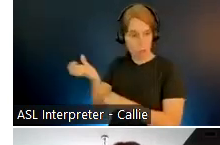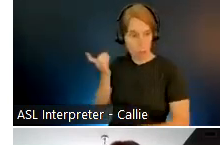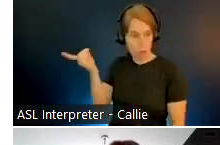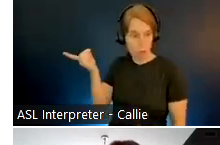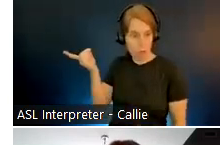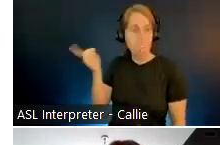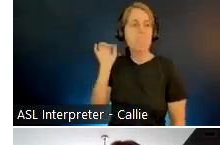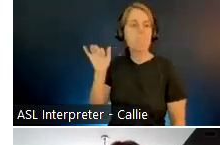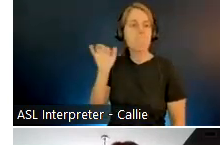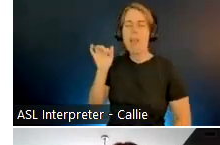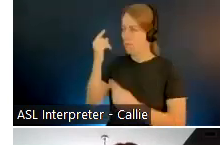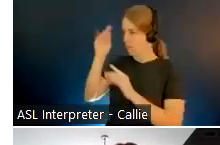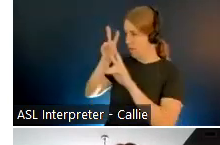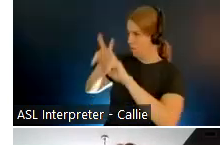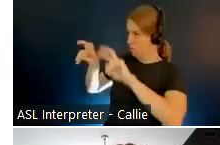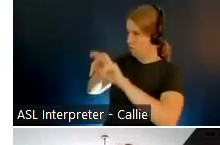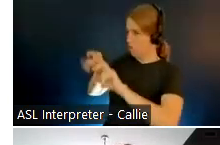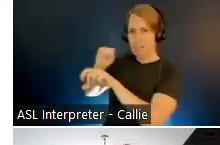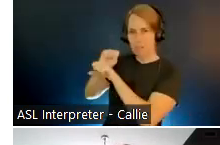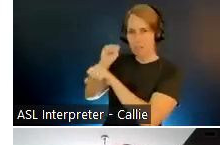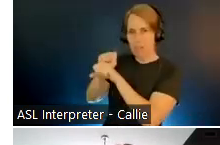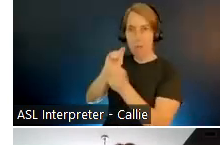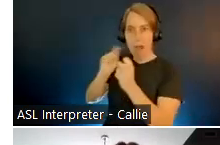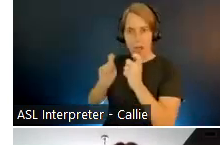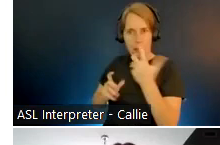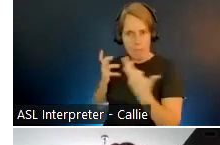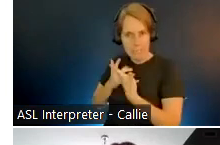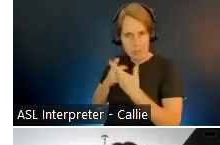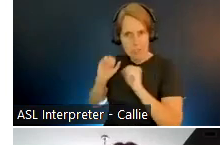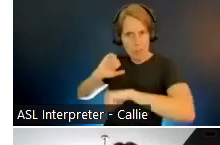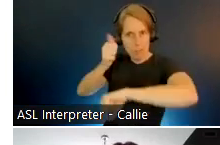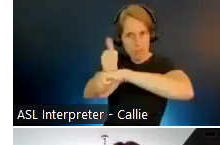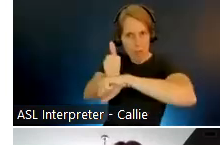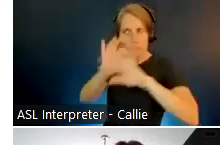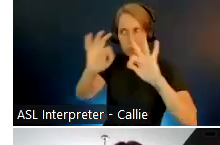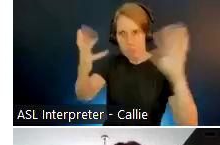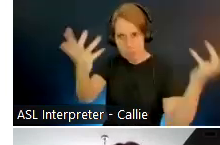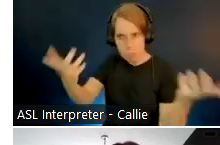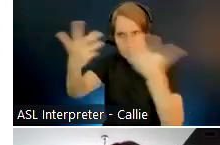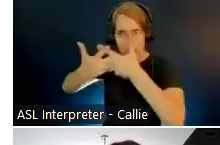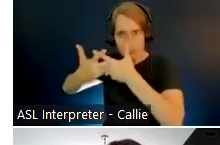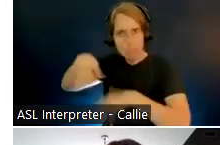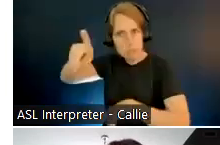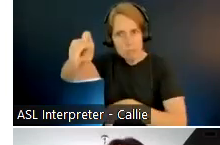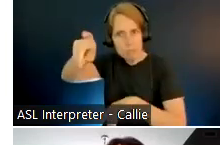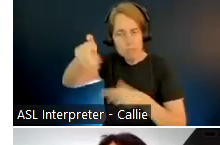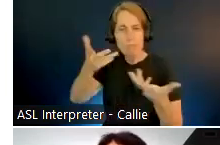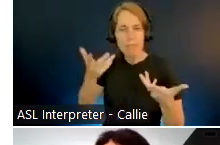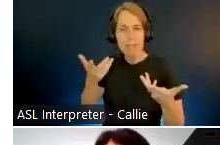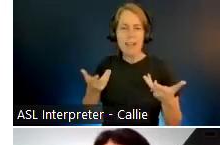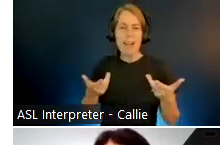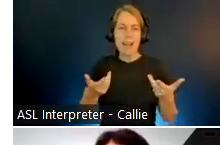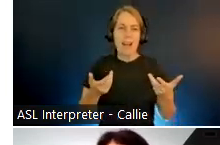of your disability? But there's not any particular type of job that's best fit for somebody with